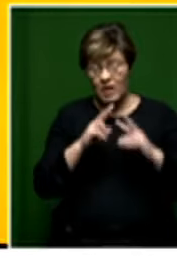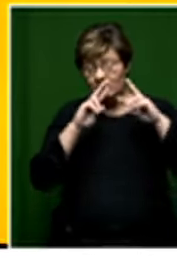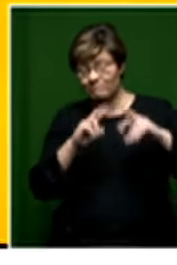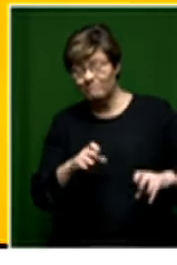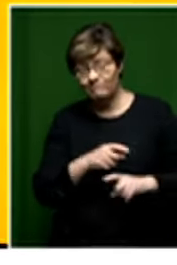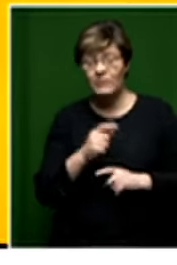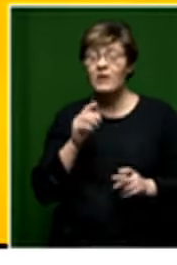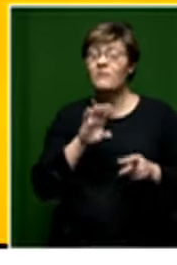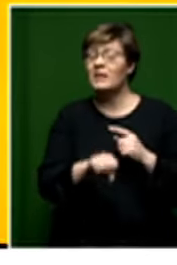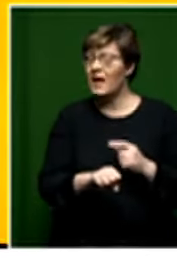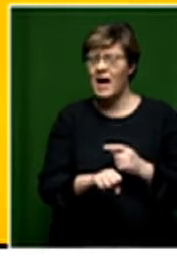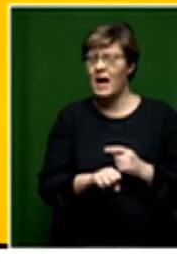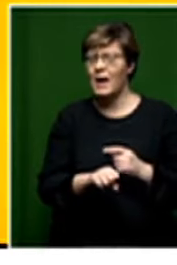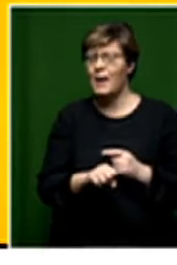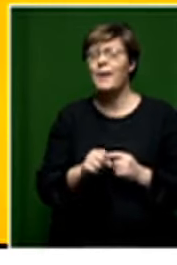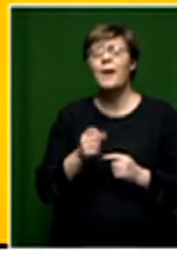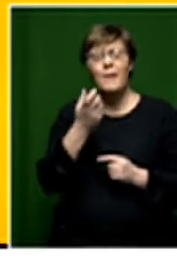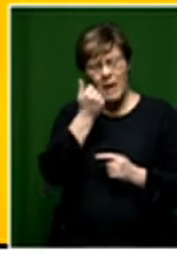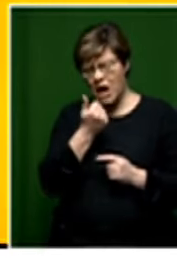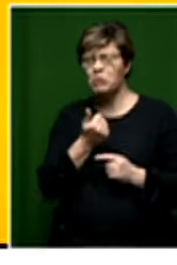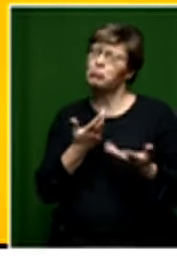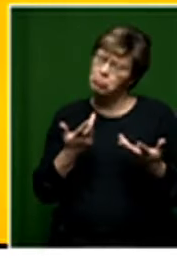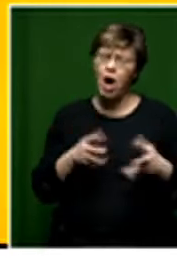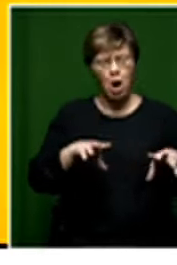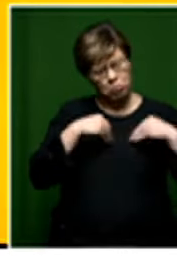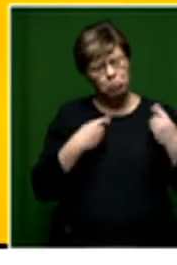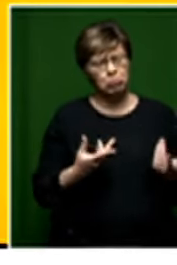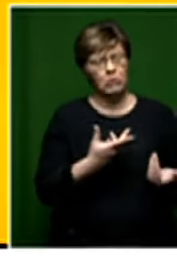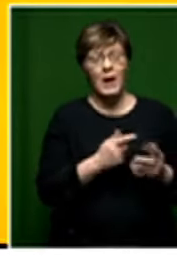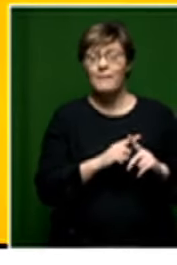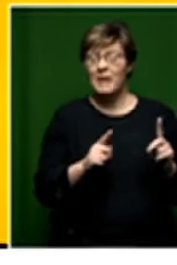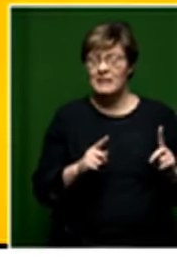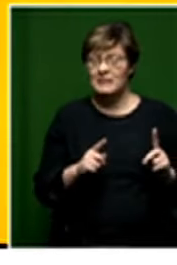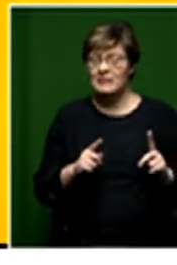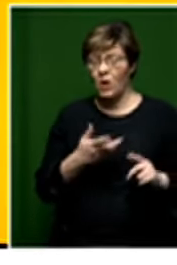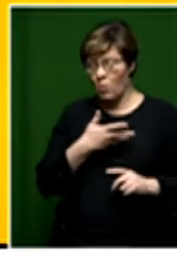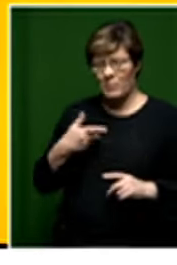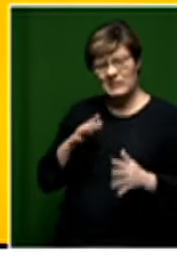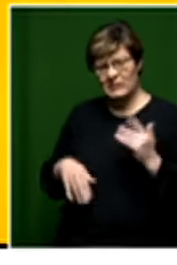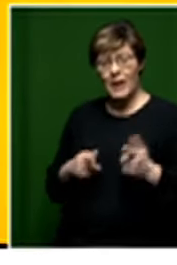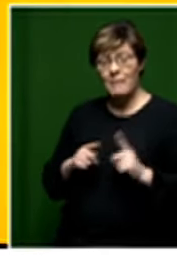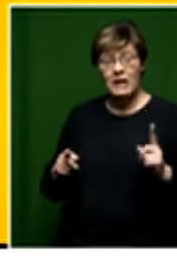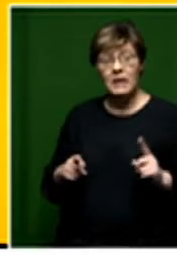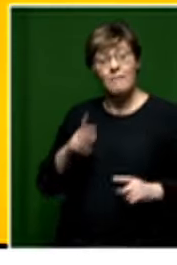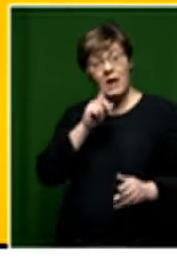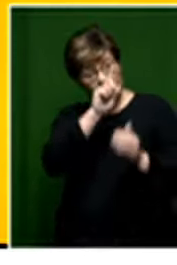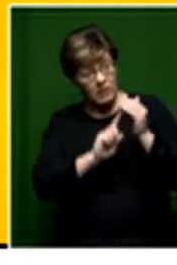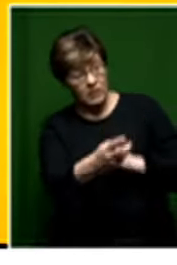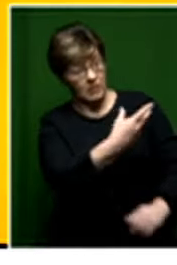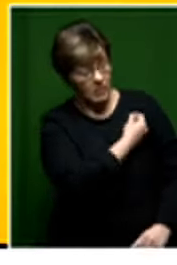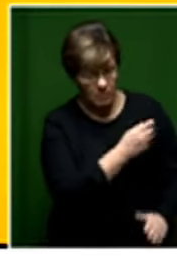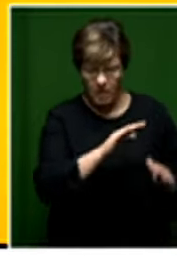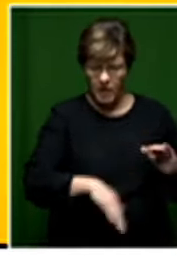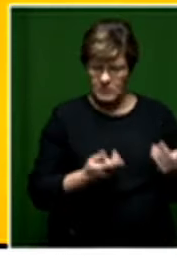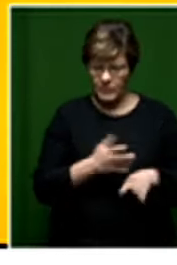that men were slightly more accepting than women, but slightly less likely to have been vaccinated. So to talk